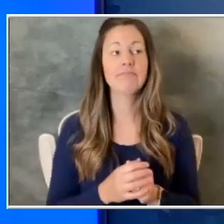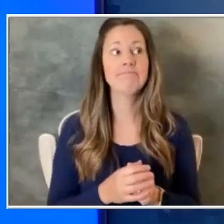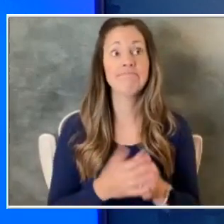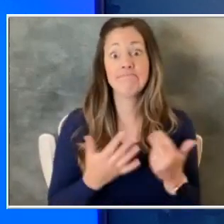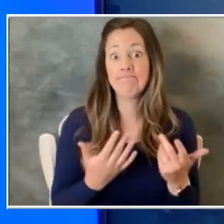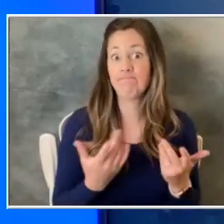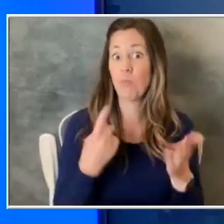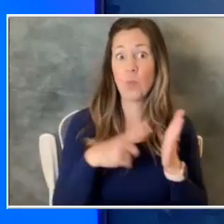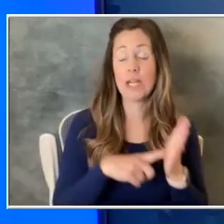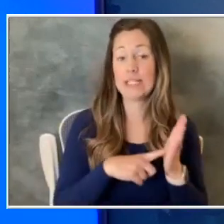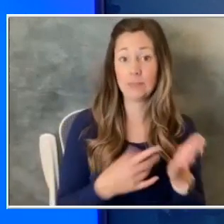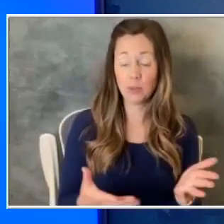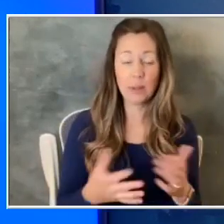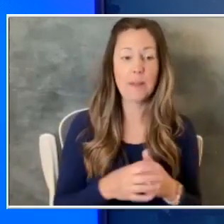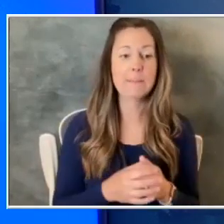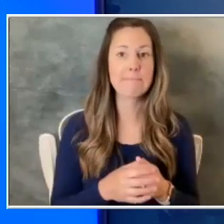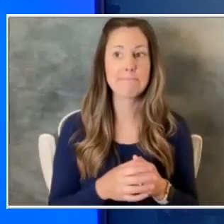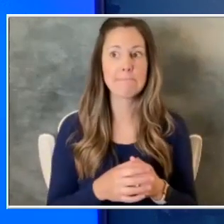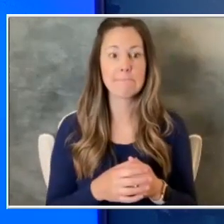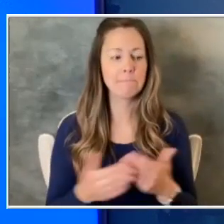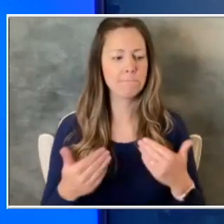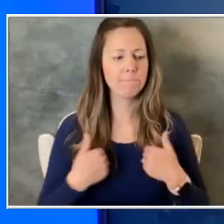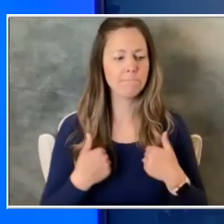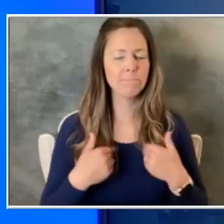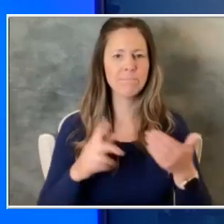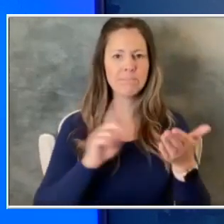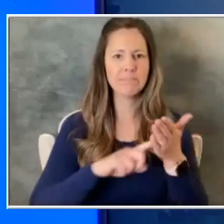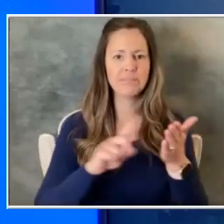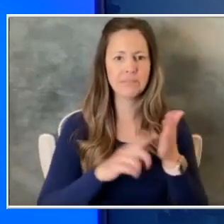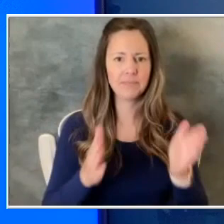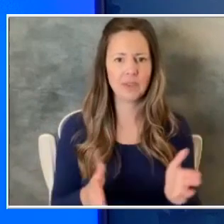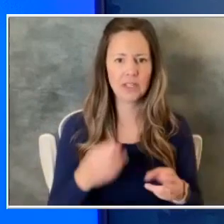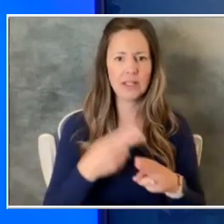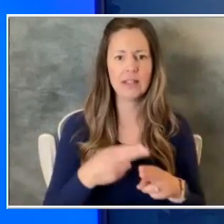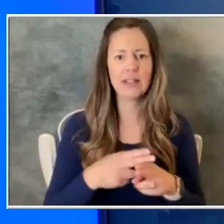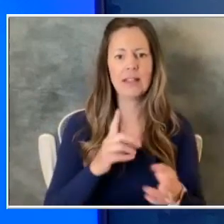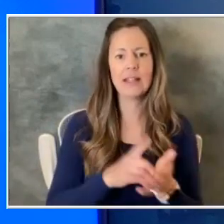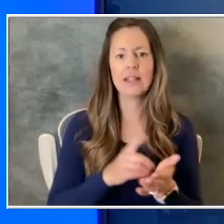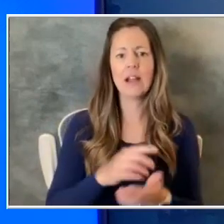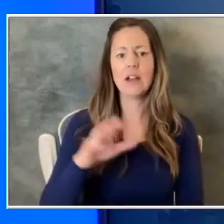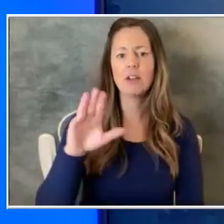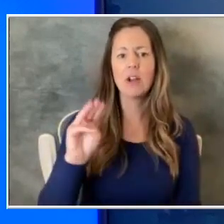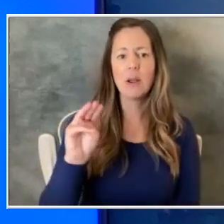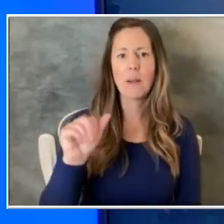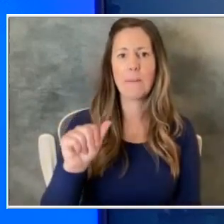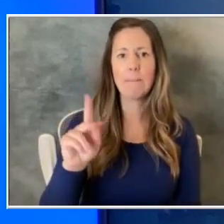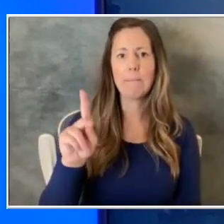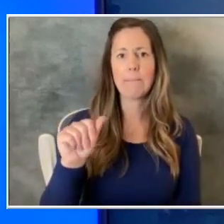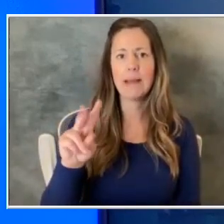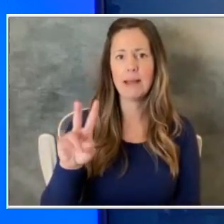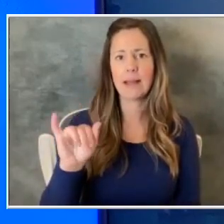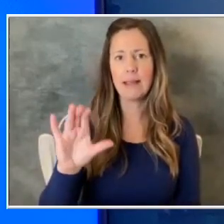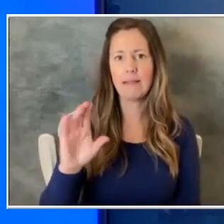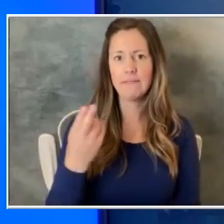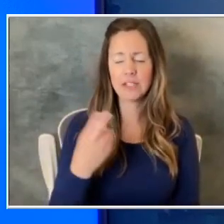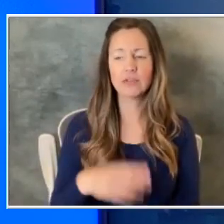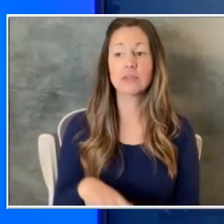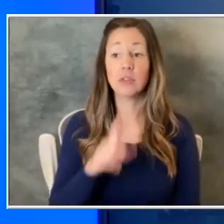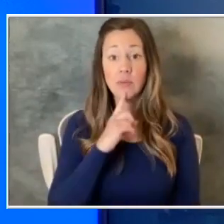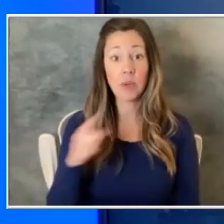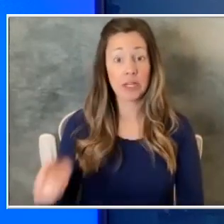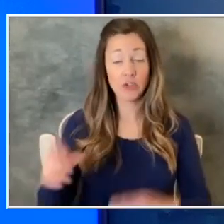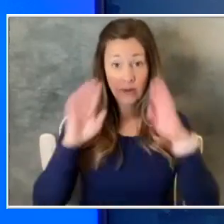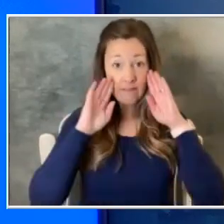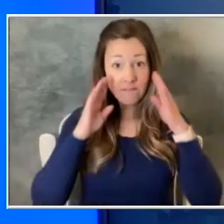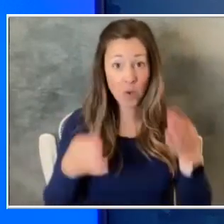was we have a researcher by the name of Dr. Markevich, and she has focused on trying to